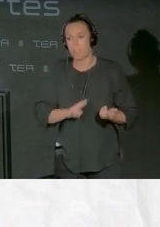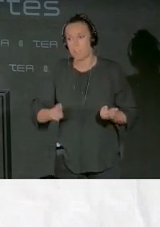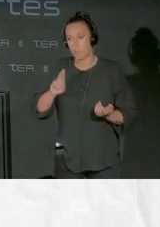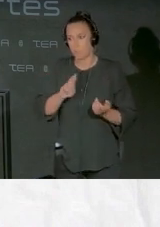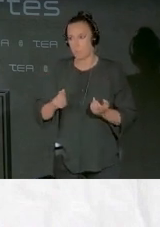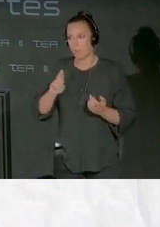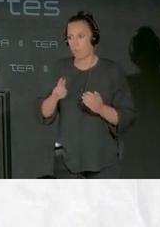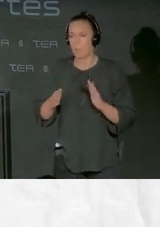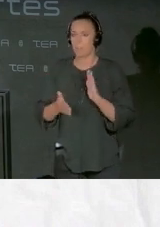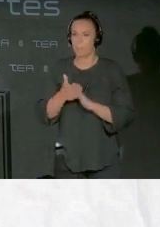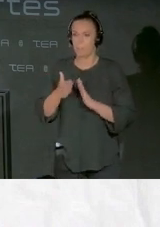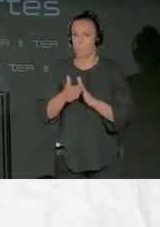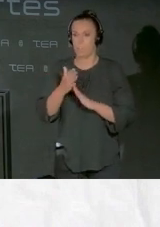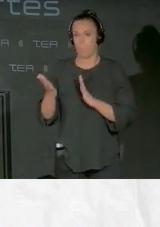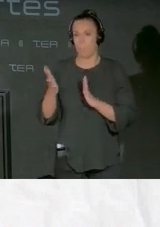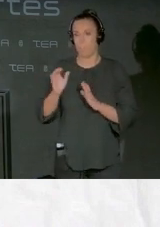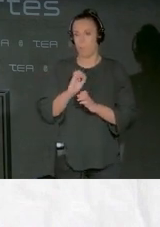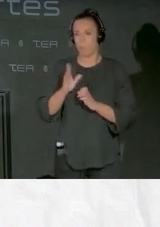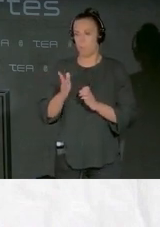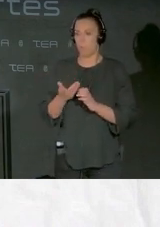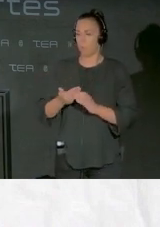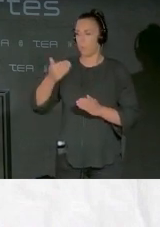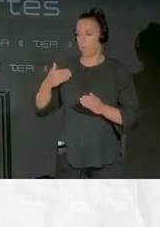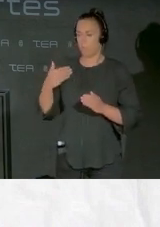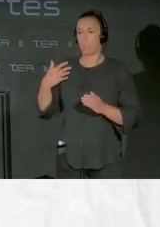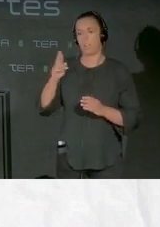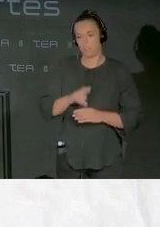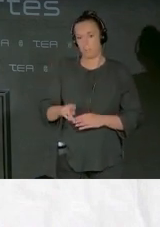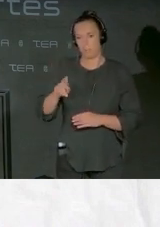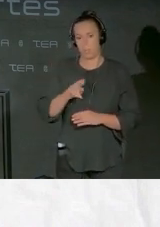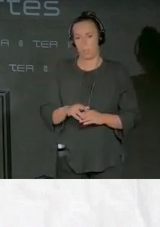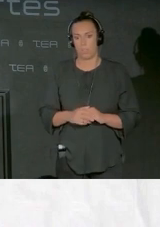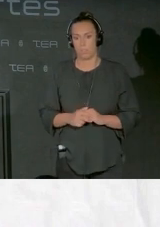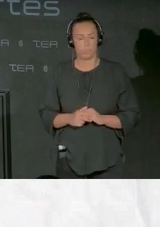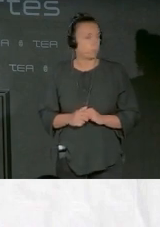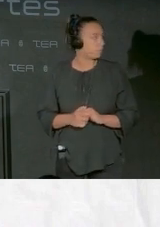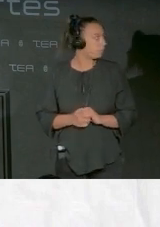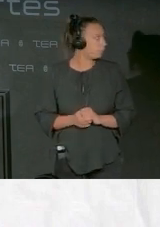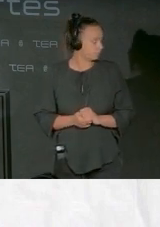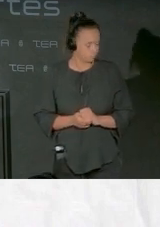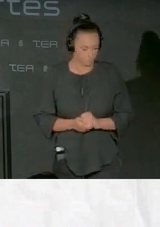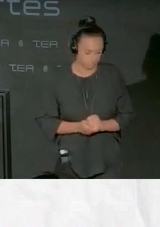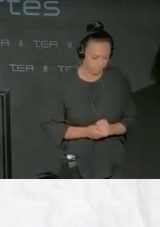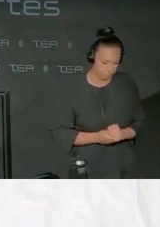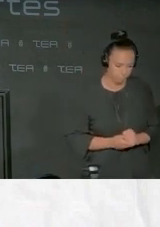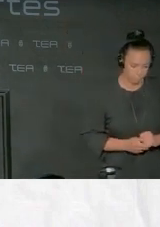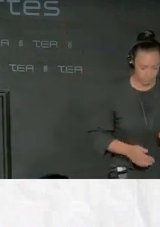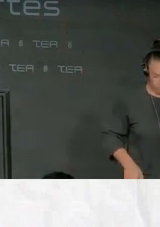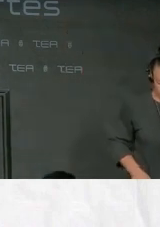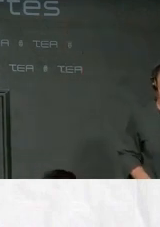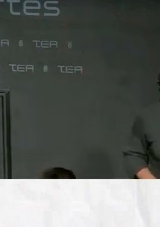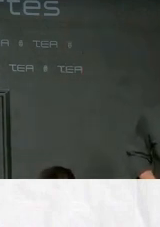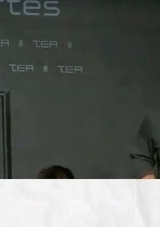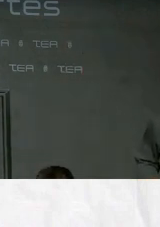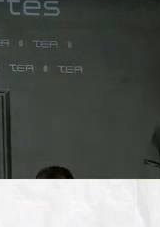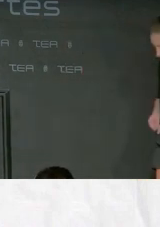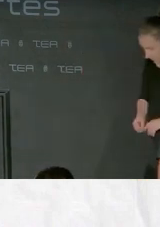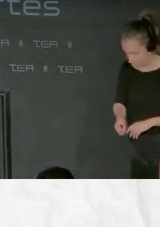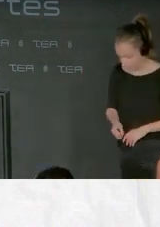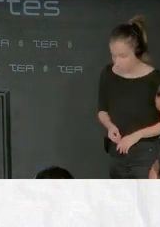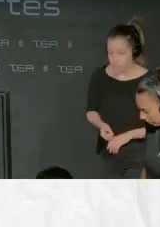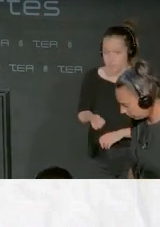at several, let's say, tech trends, how they affect the market, how they are expected to grow. On this one, I'll cover